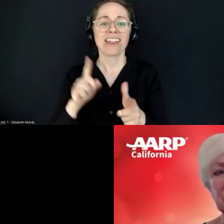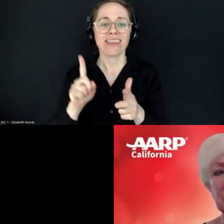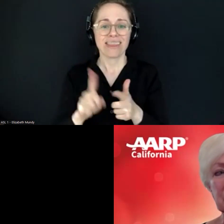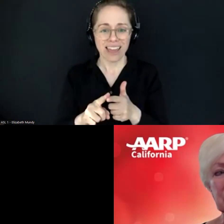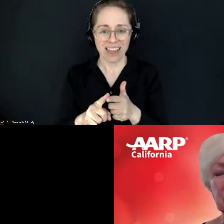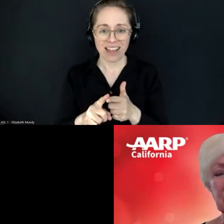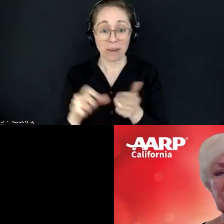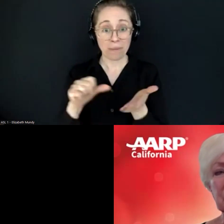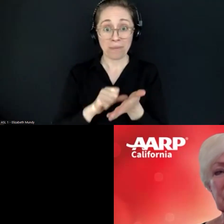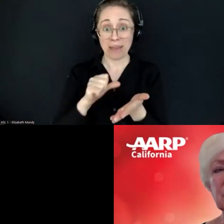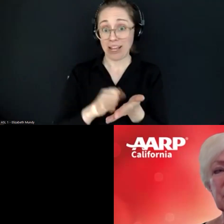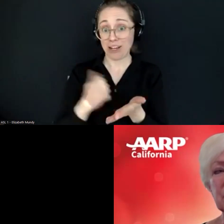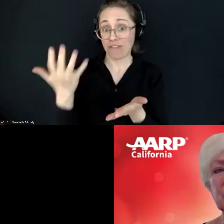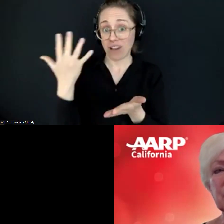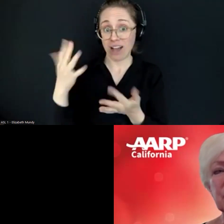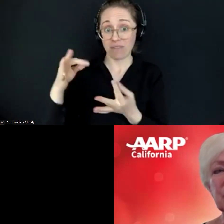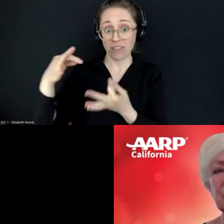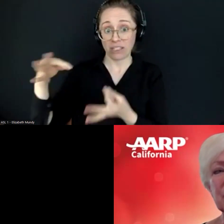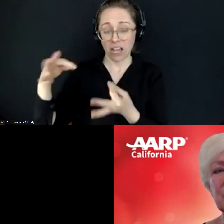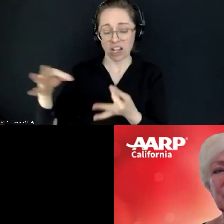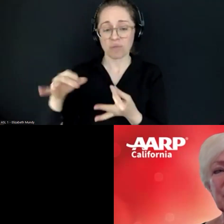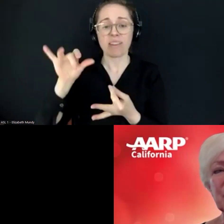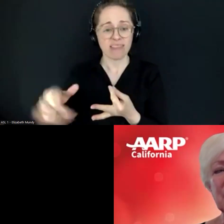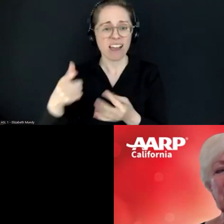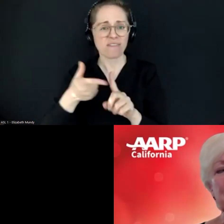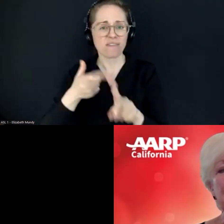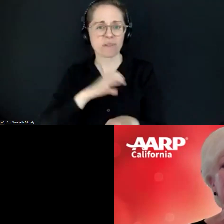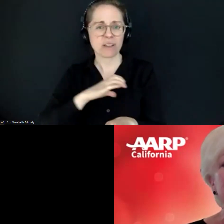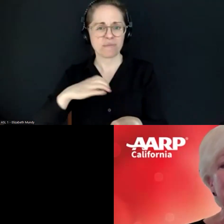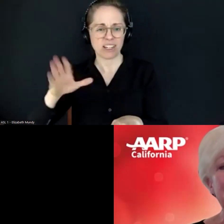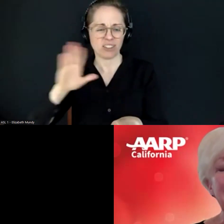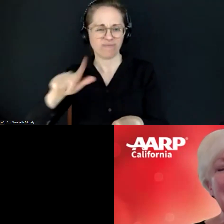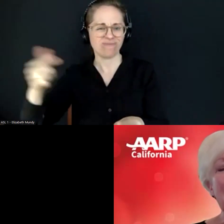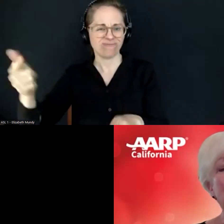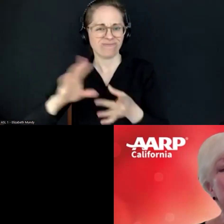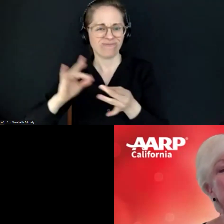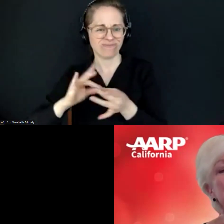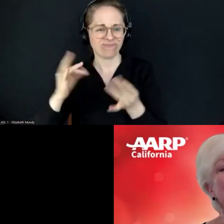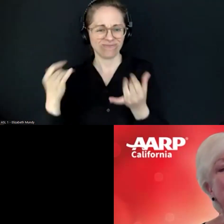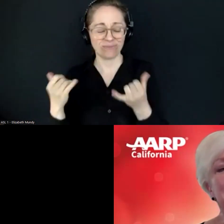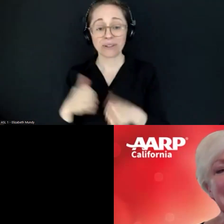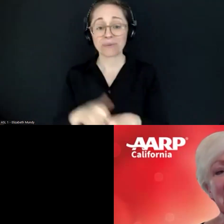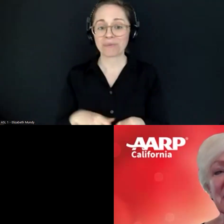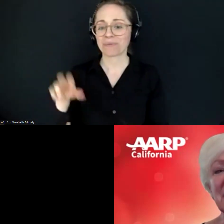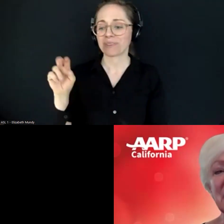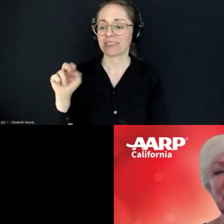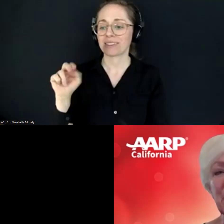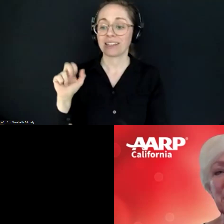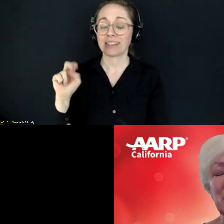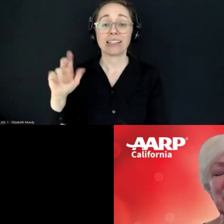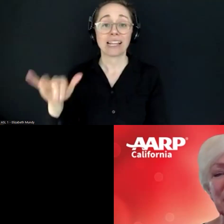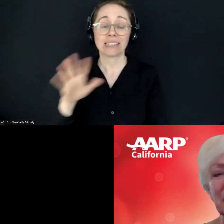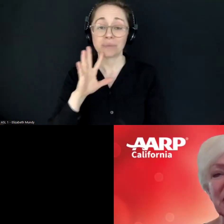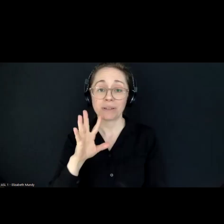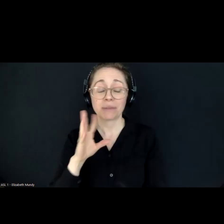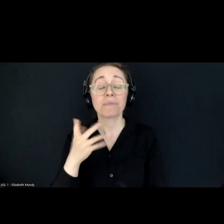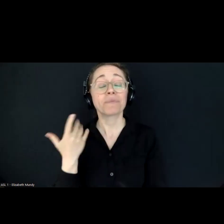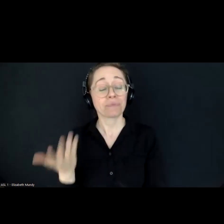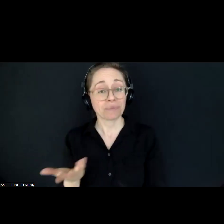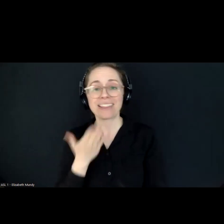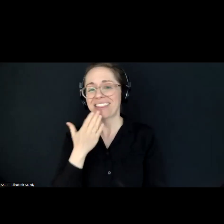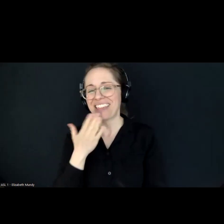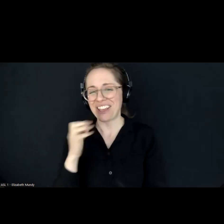page 5 of the document, I believe. So Nancy, over to you. Thanks, Eric. The Impact Committee is clear that the most critical